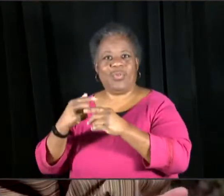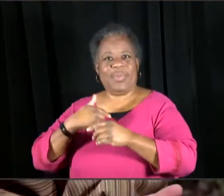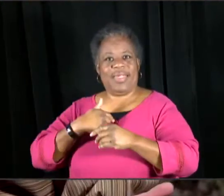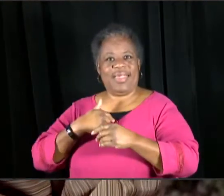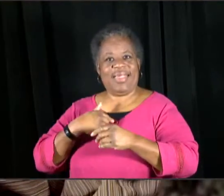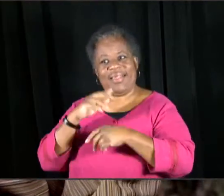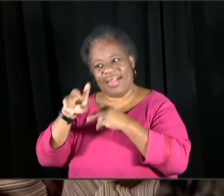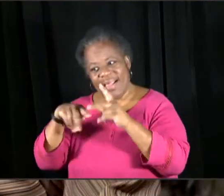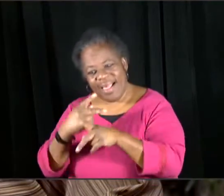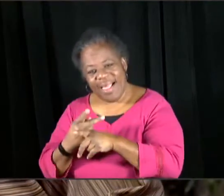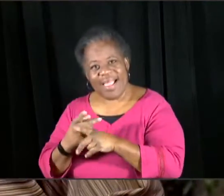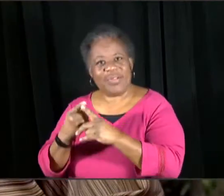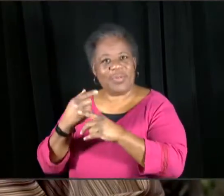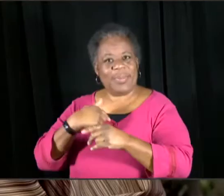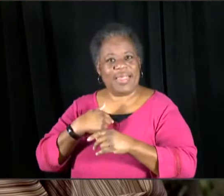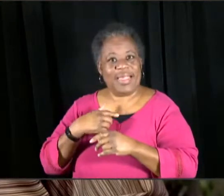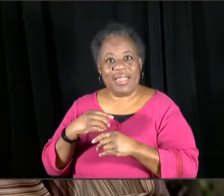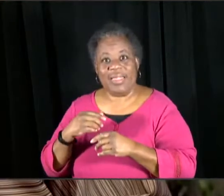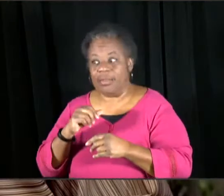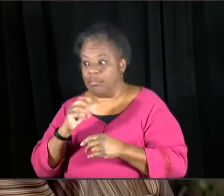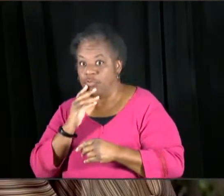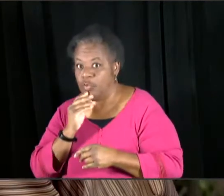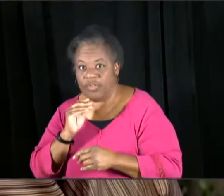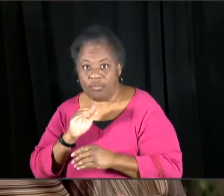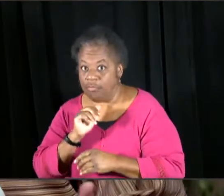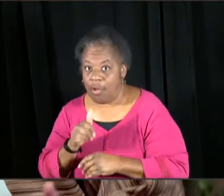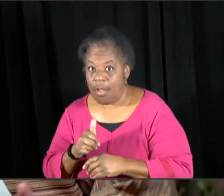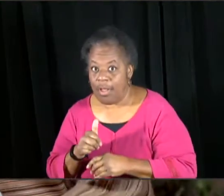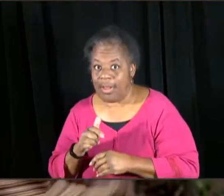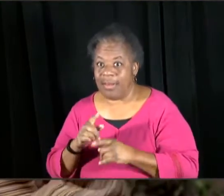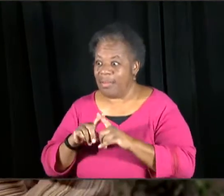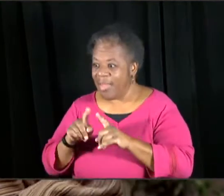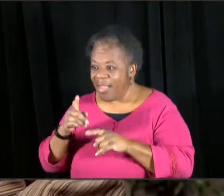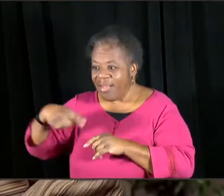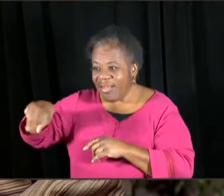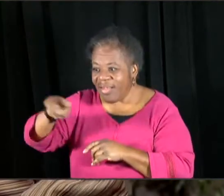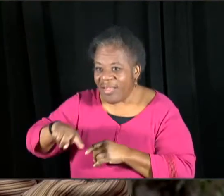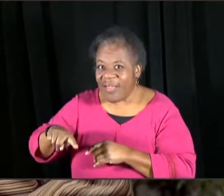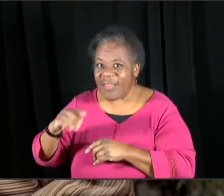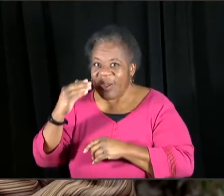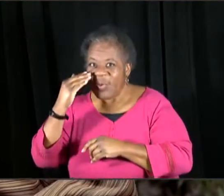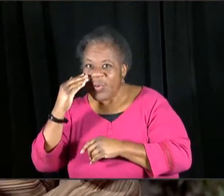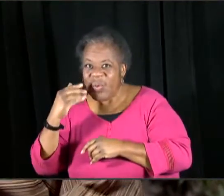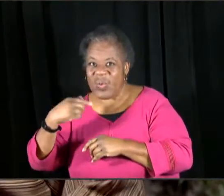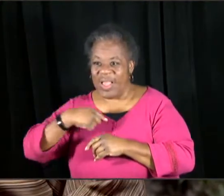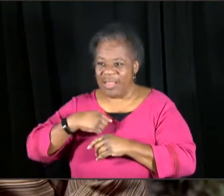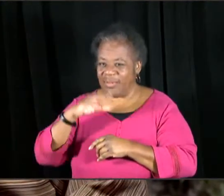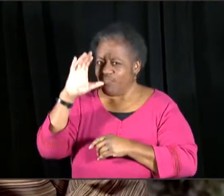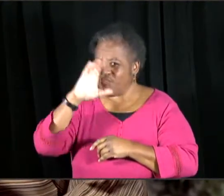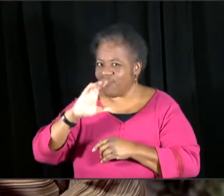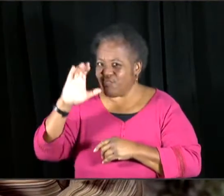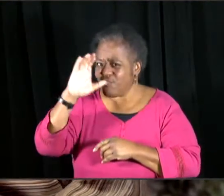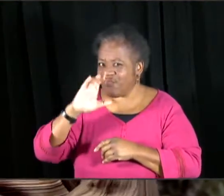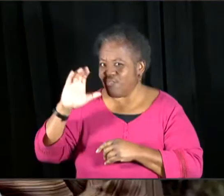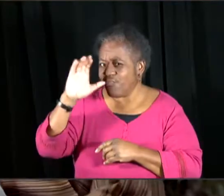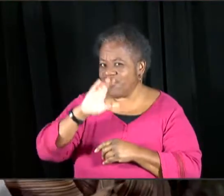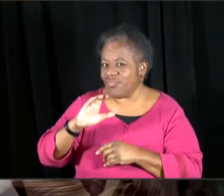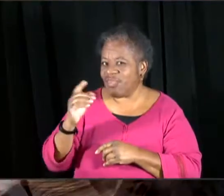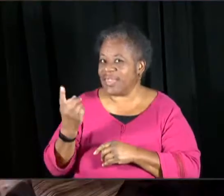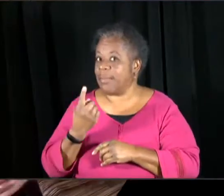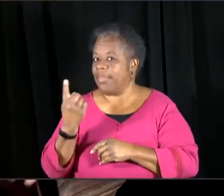even though I wasn't one of them. It was like they knew what I was looking for before I did.